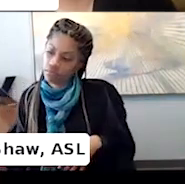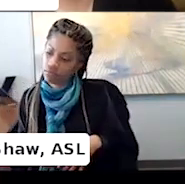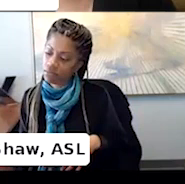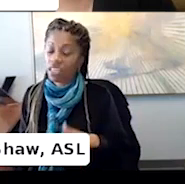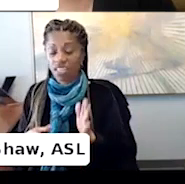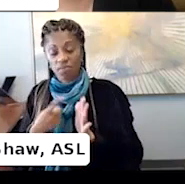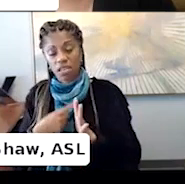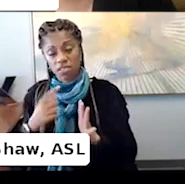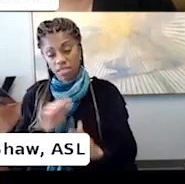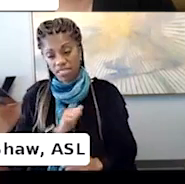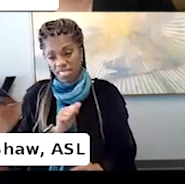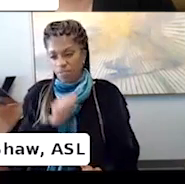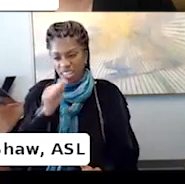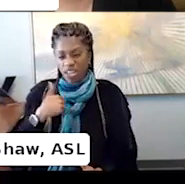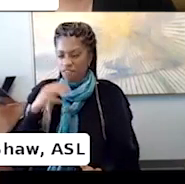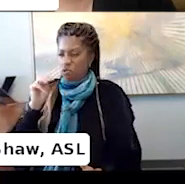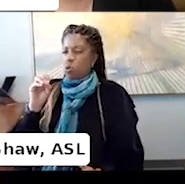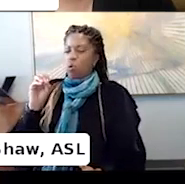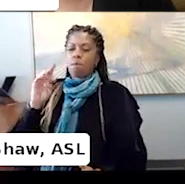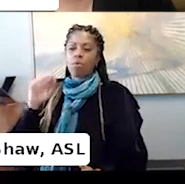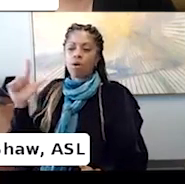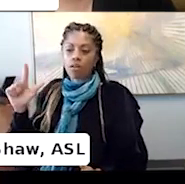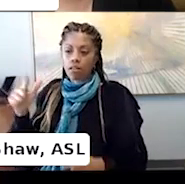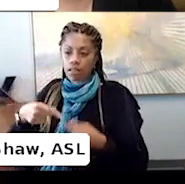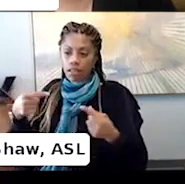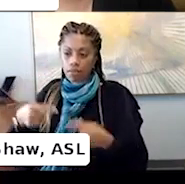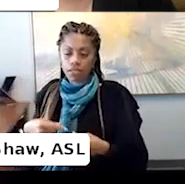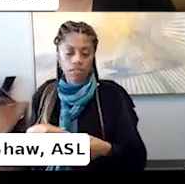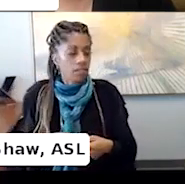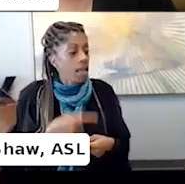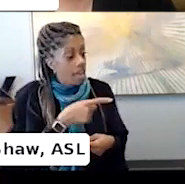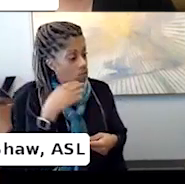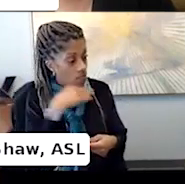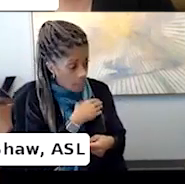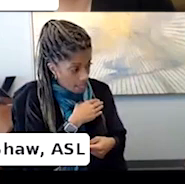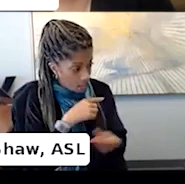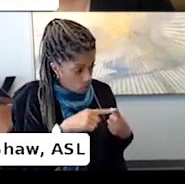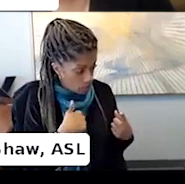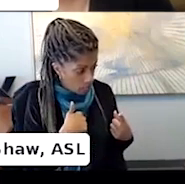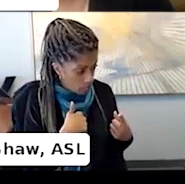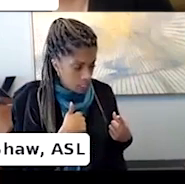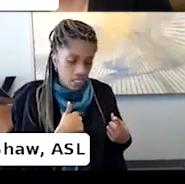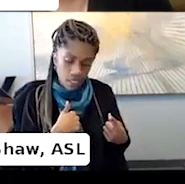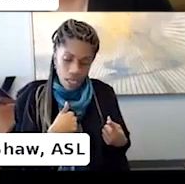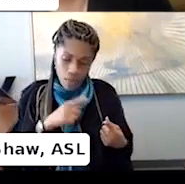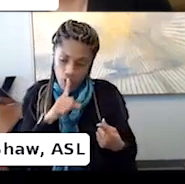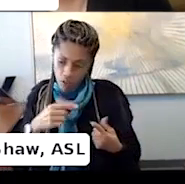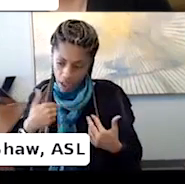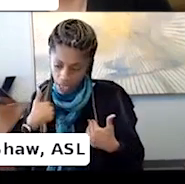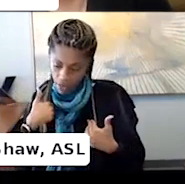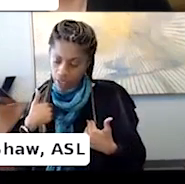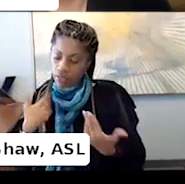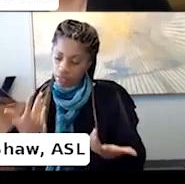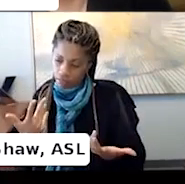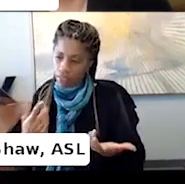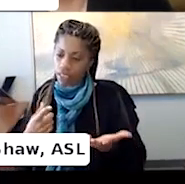have any mortal enemies. Have you ever lied to me? I probably have, but I try not to lie to you, even though sometimes the